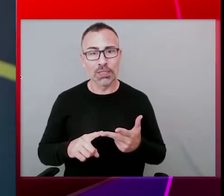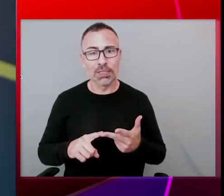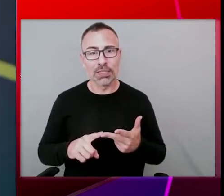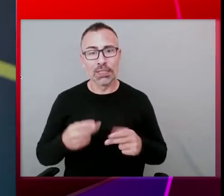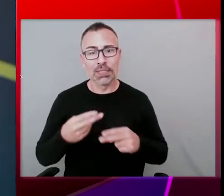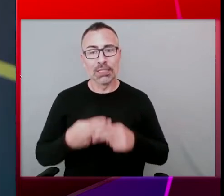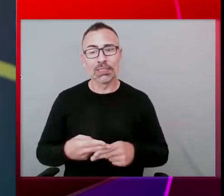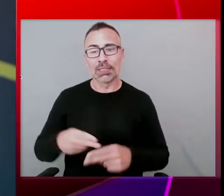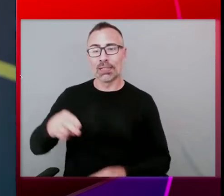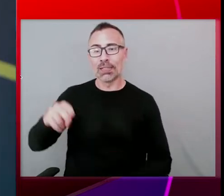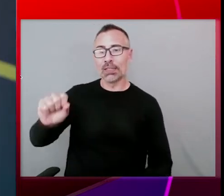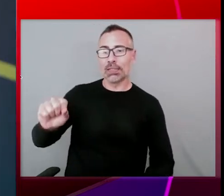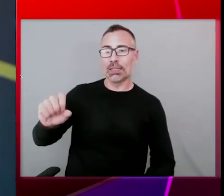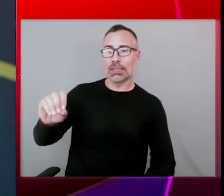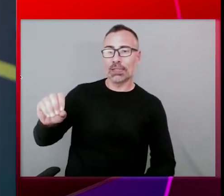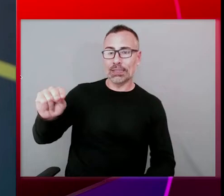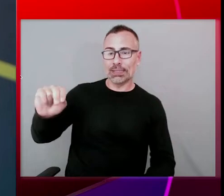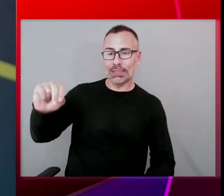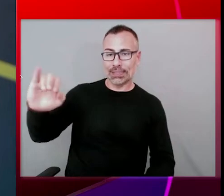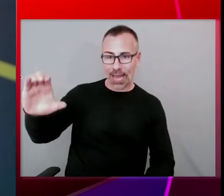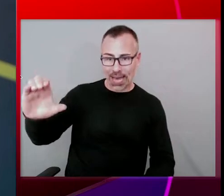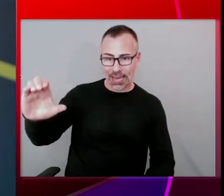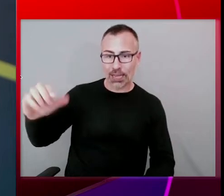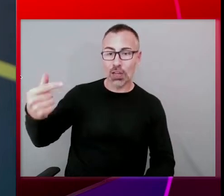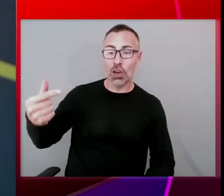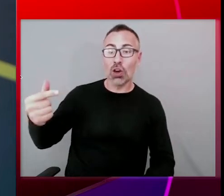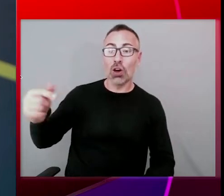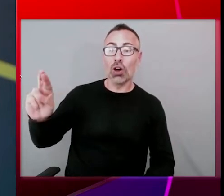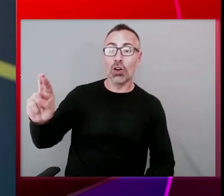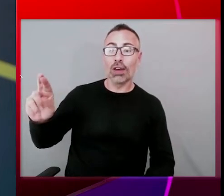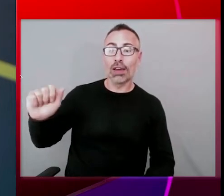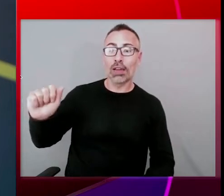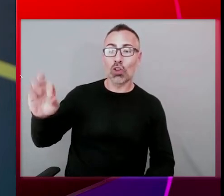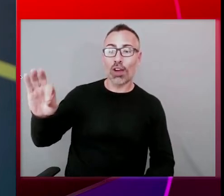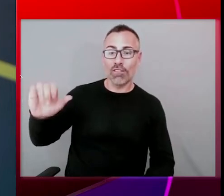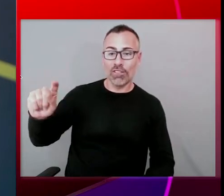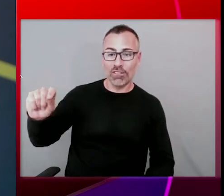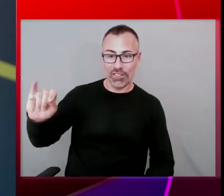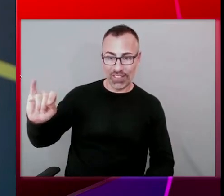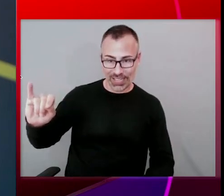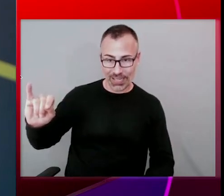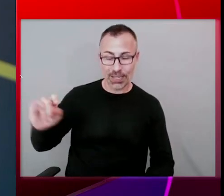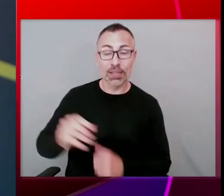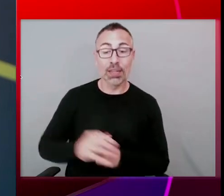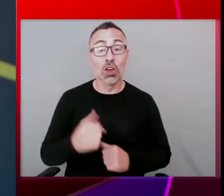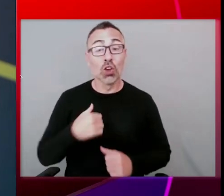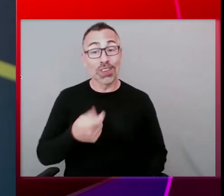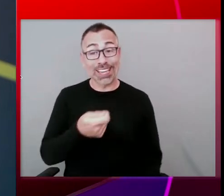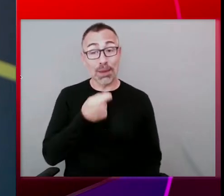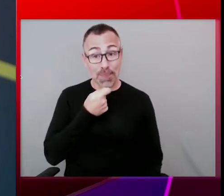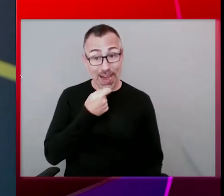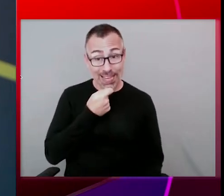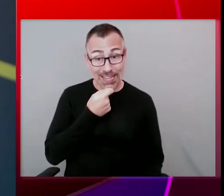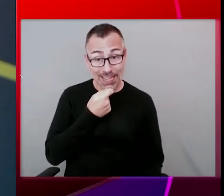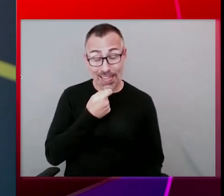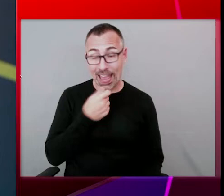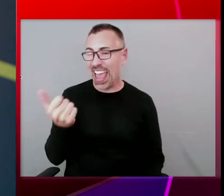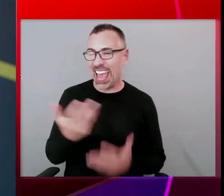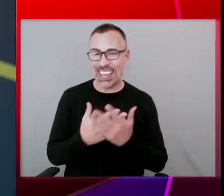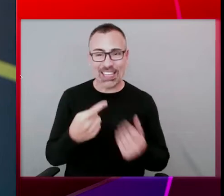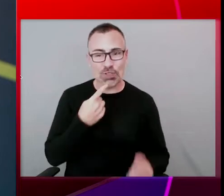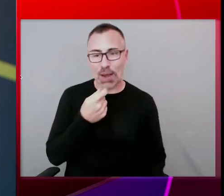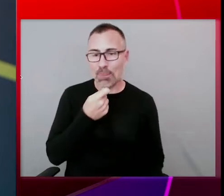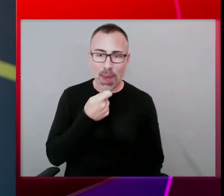Well, we definitely tried that one. Yes. Yeah. So Sonic Graffiti is you pick up a mic like this, anything you say into the